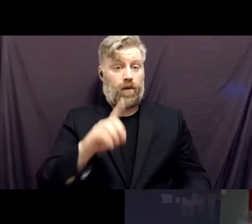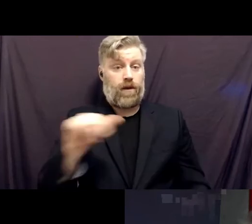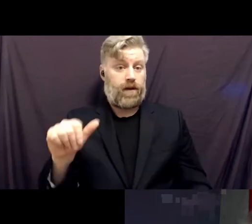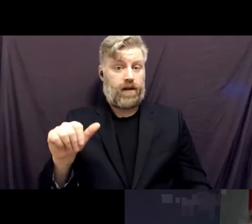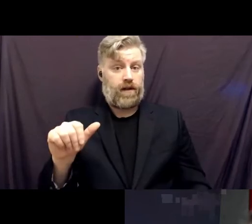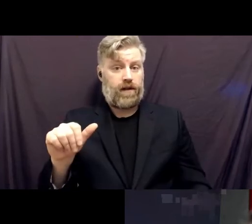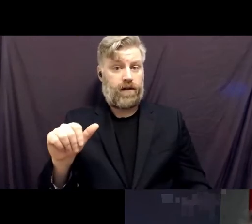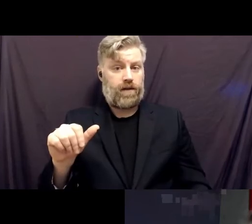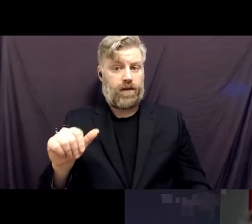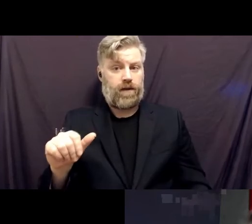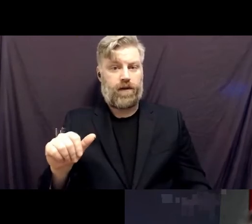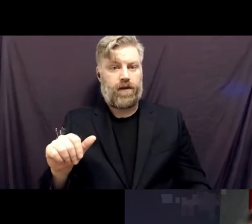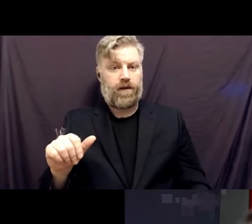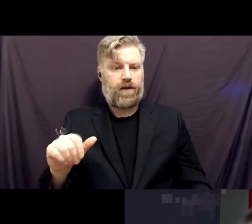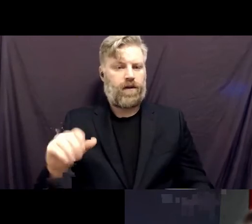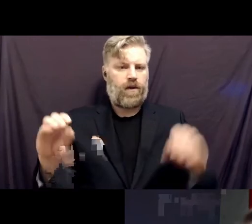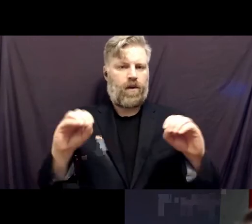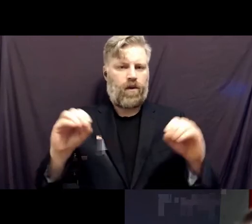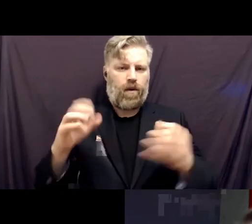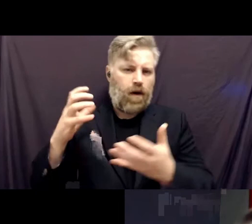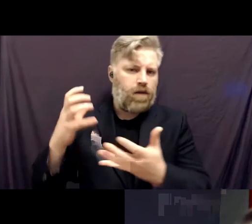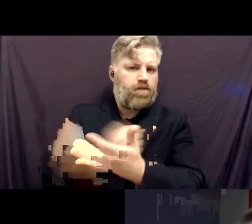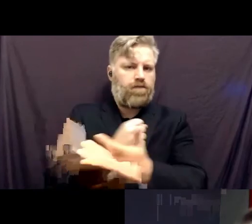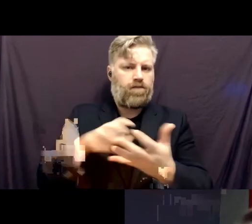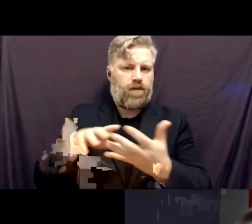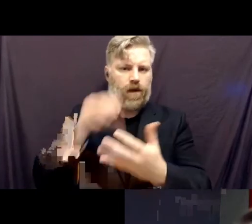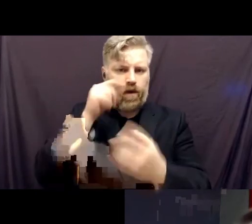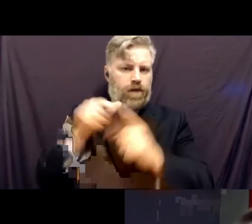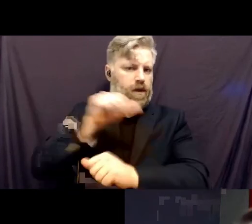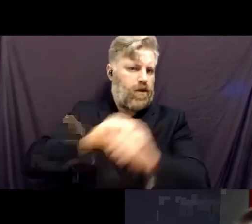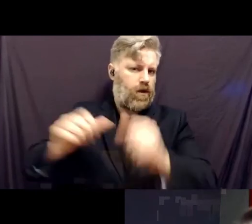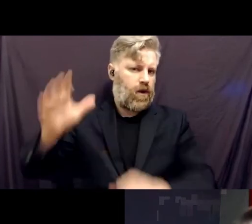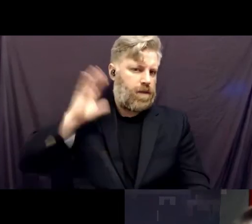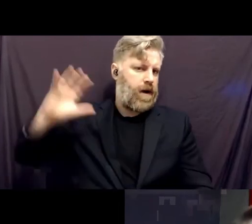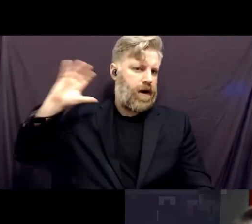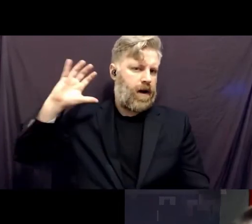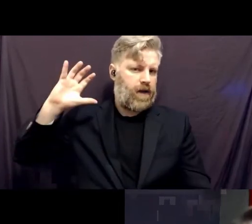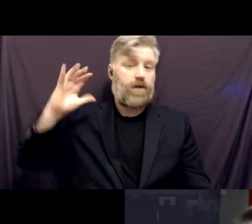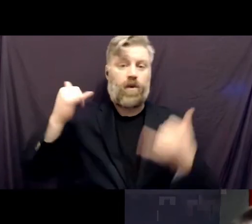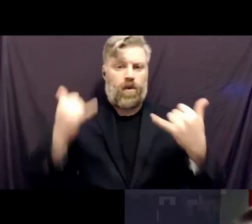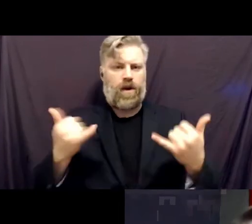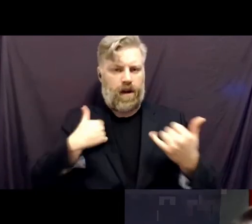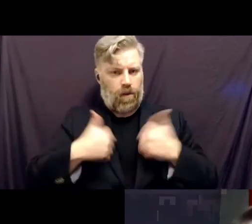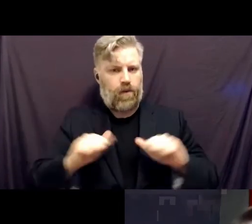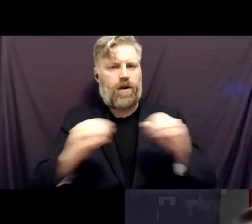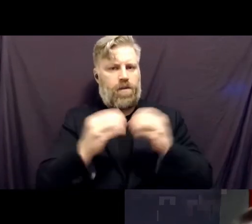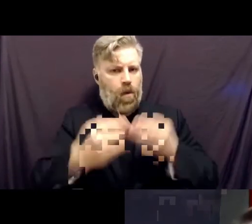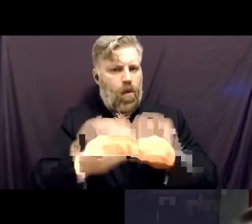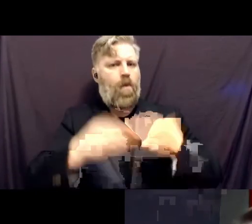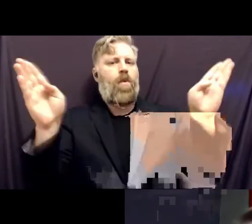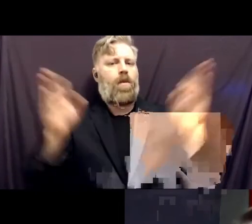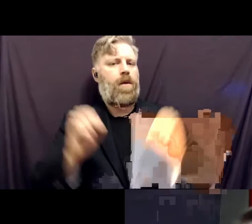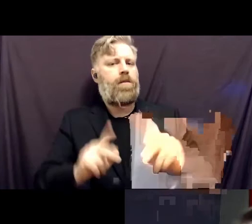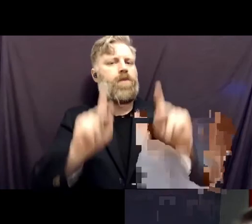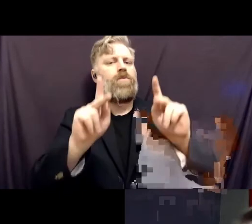other in the past, you know. And we opened, we are trying to open up this door so